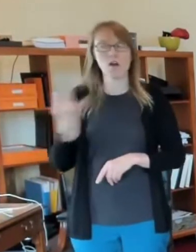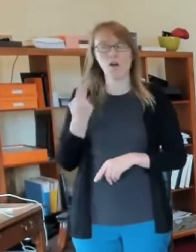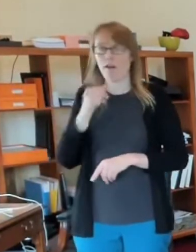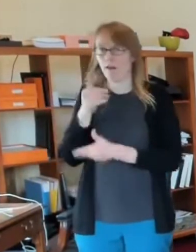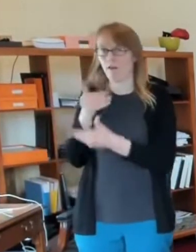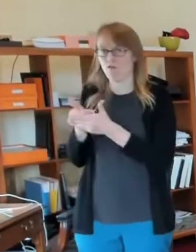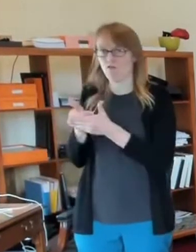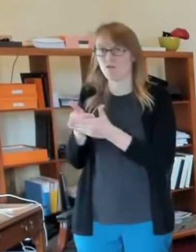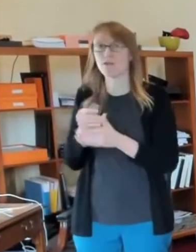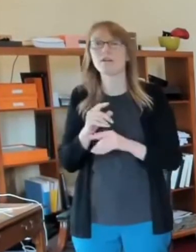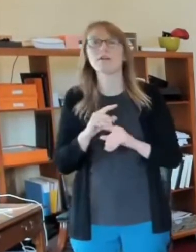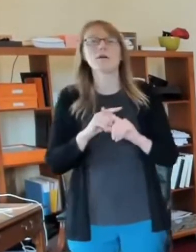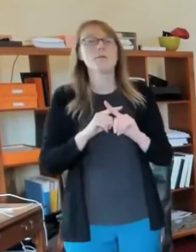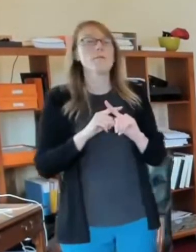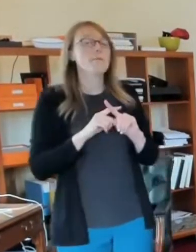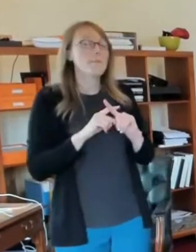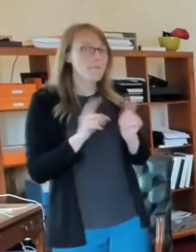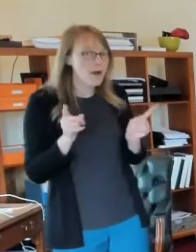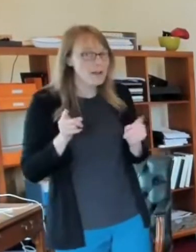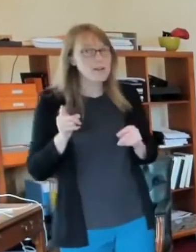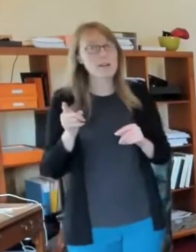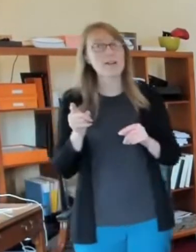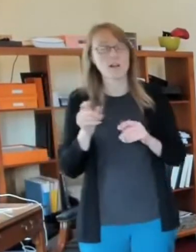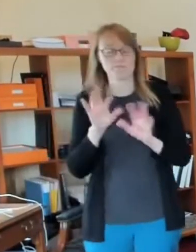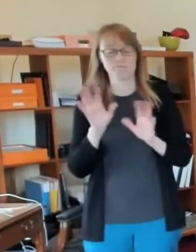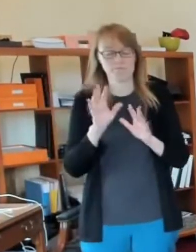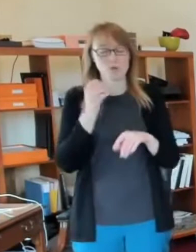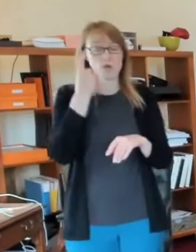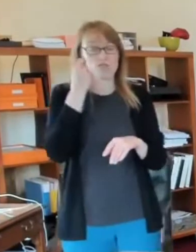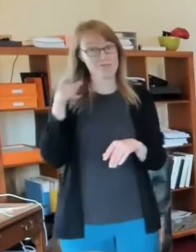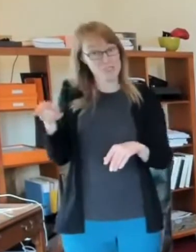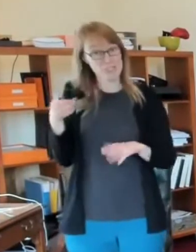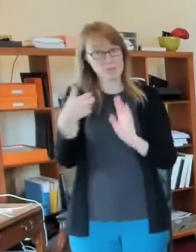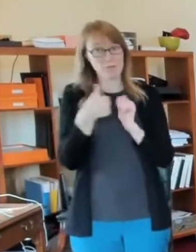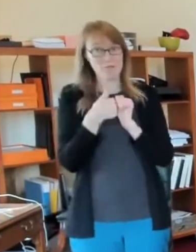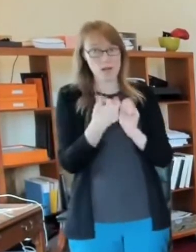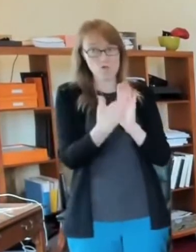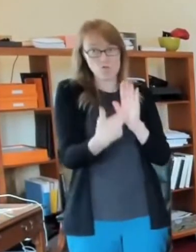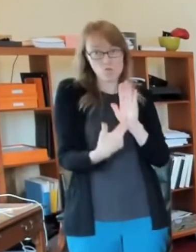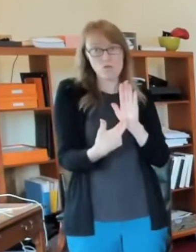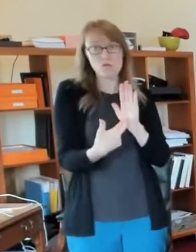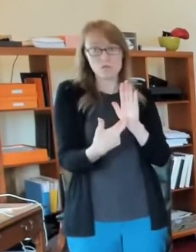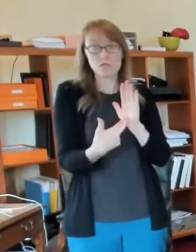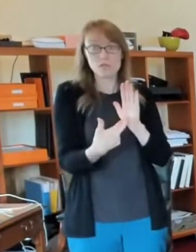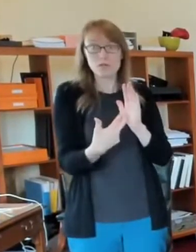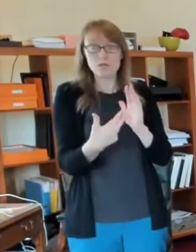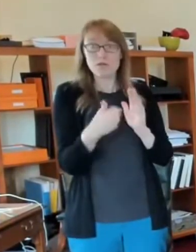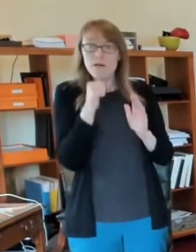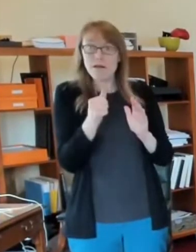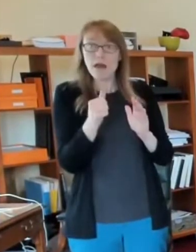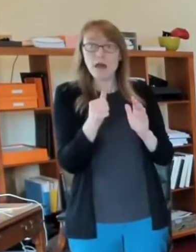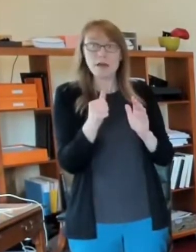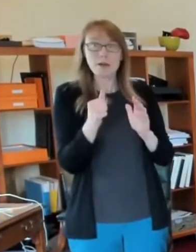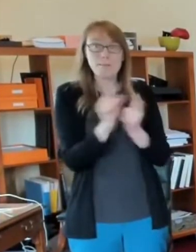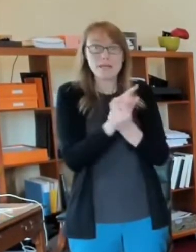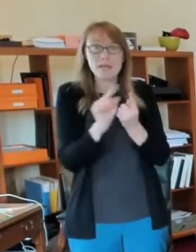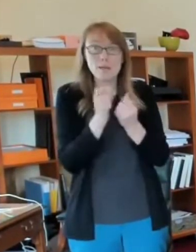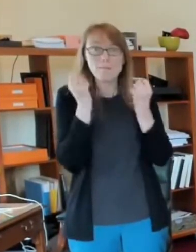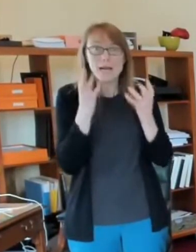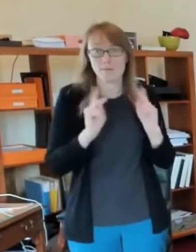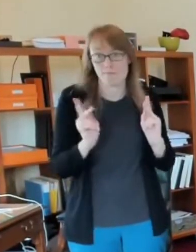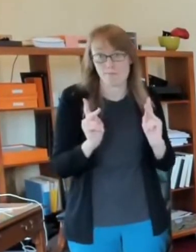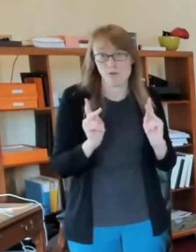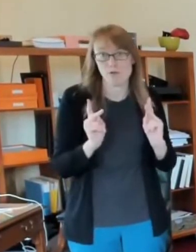friend who happened to come down with COVID because they were exposed through a relative. And so keeping that